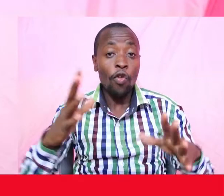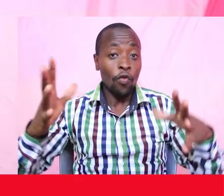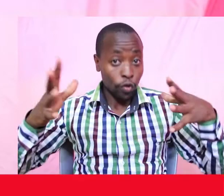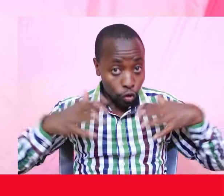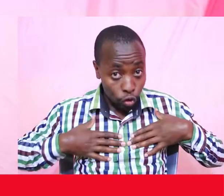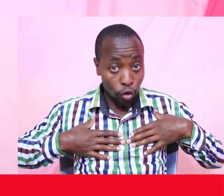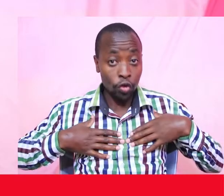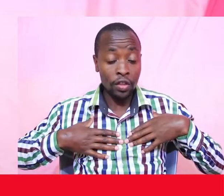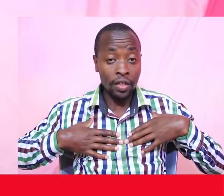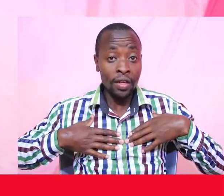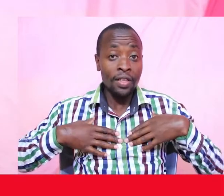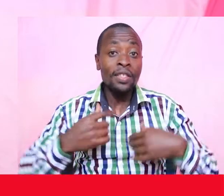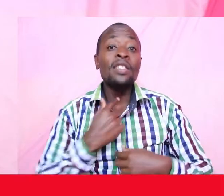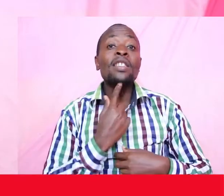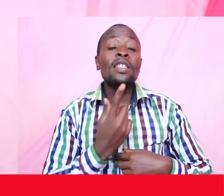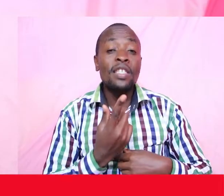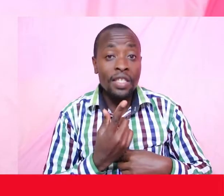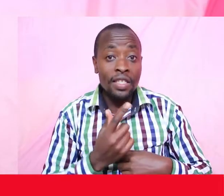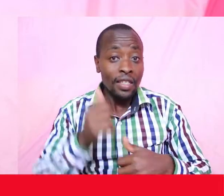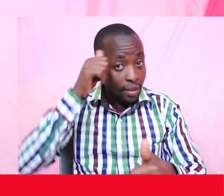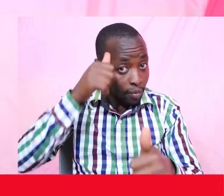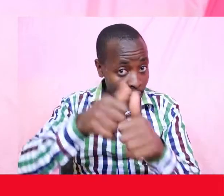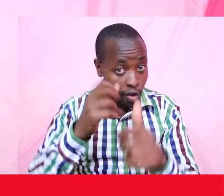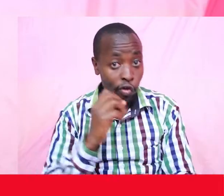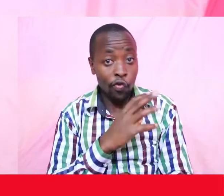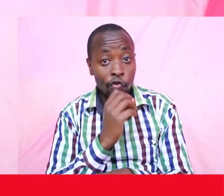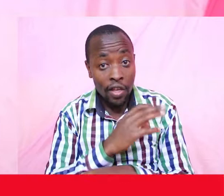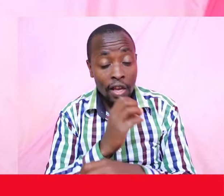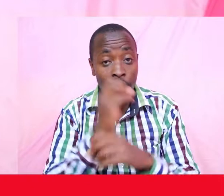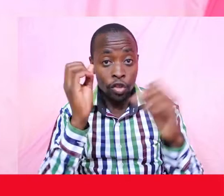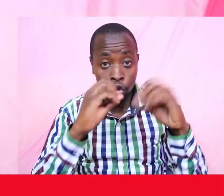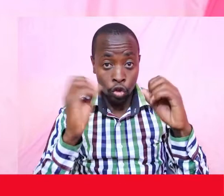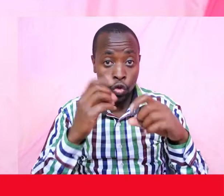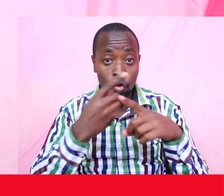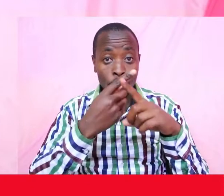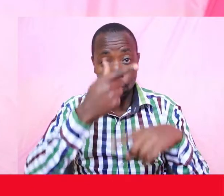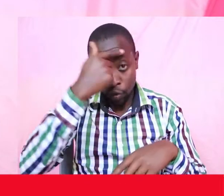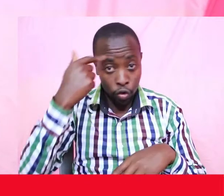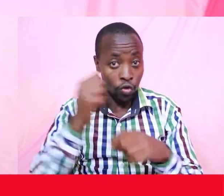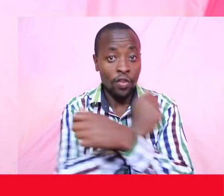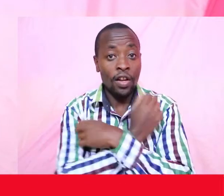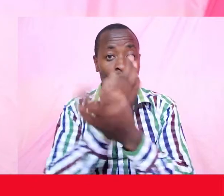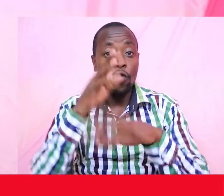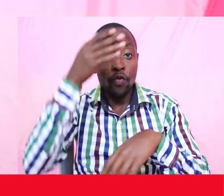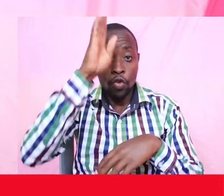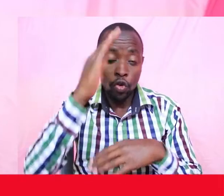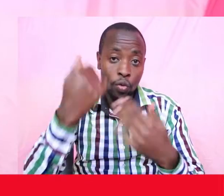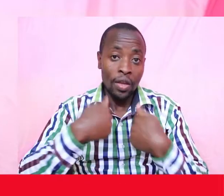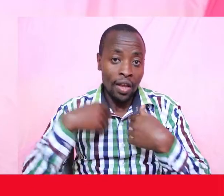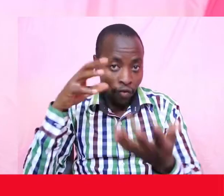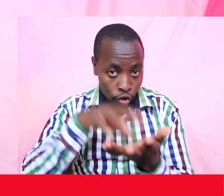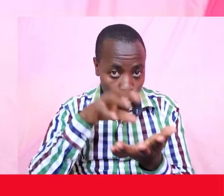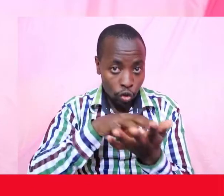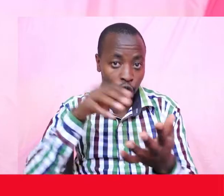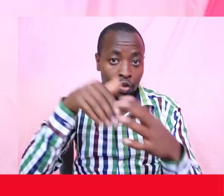scared, we are being reminded not to fear anything because God loves us. We face situations in